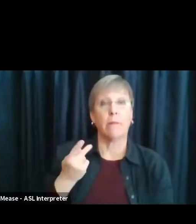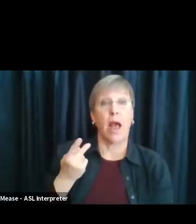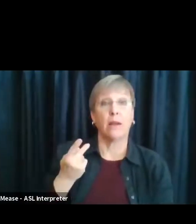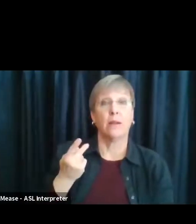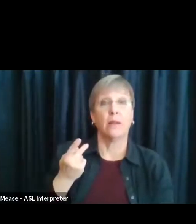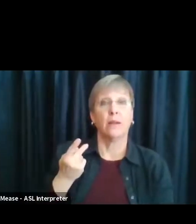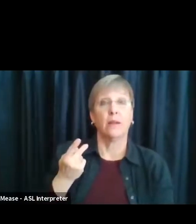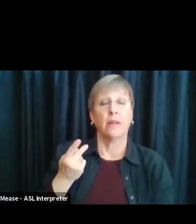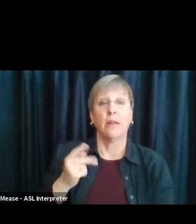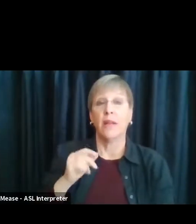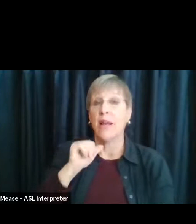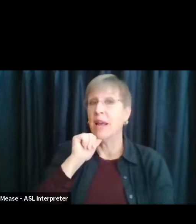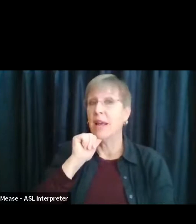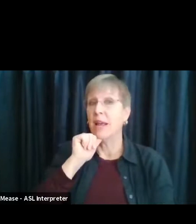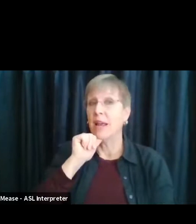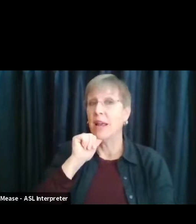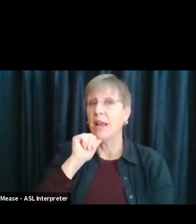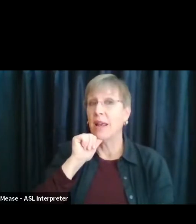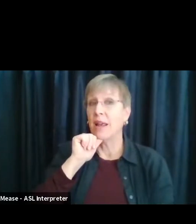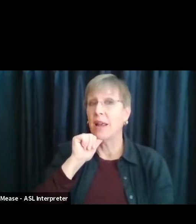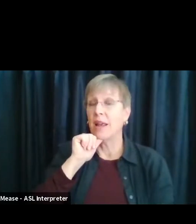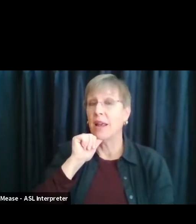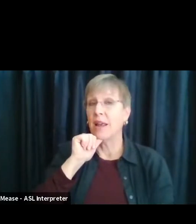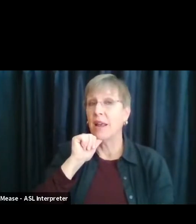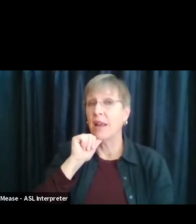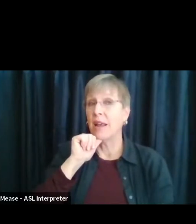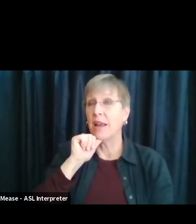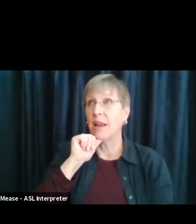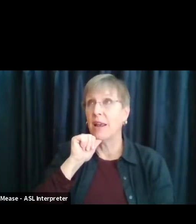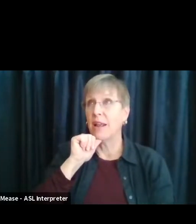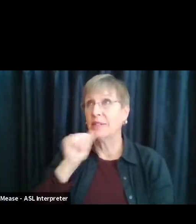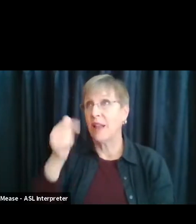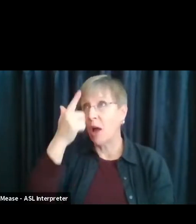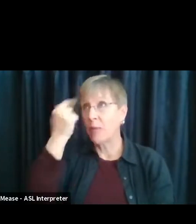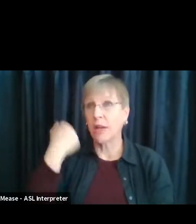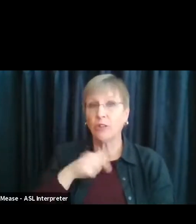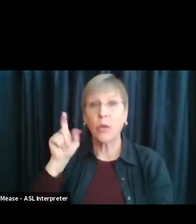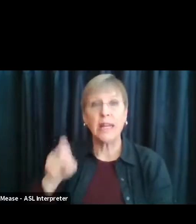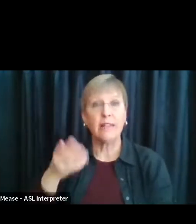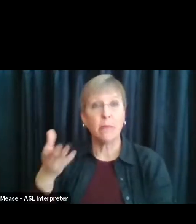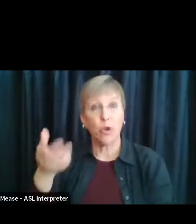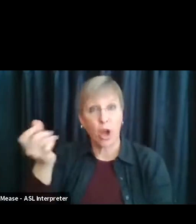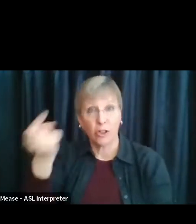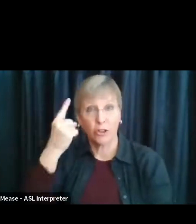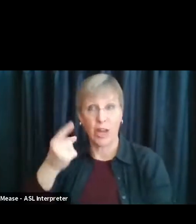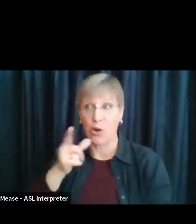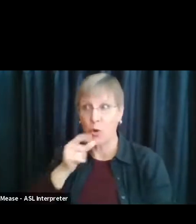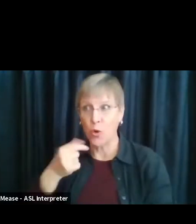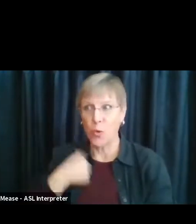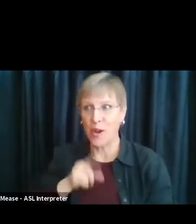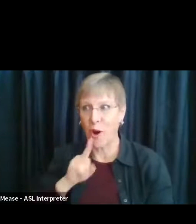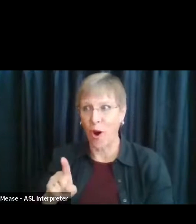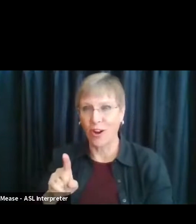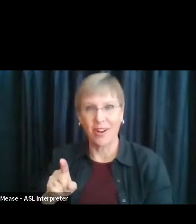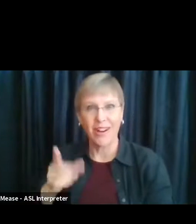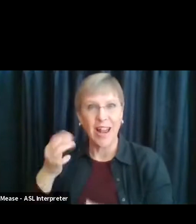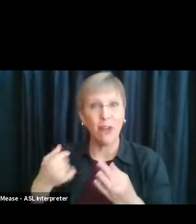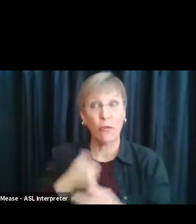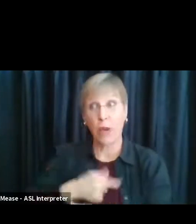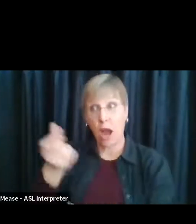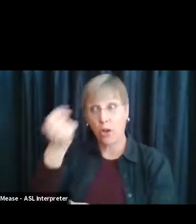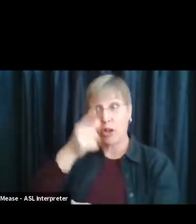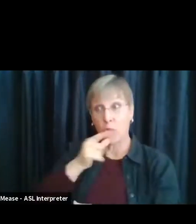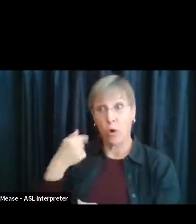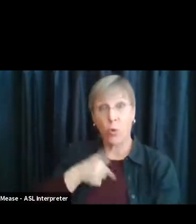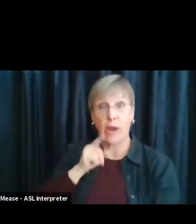it's just because we need them to understand who we are, because if we understand who we are,